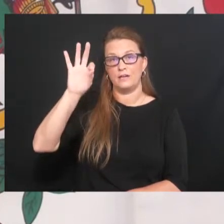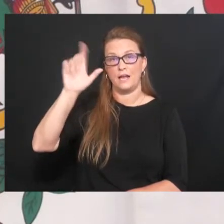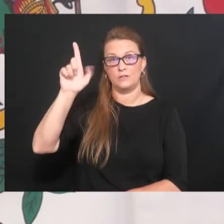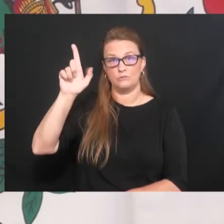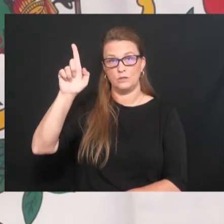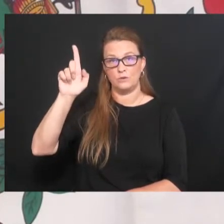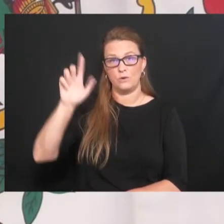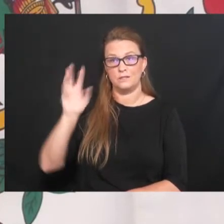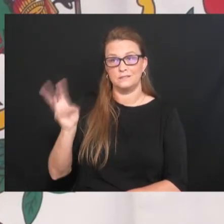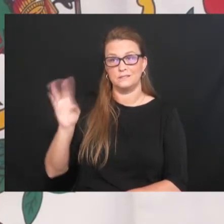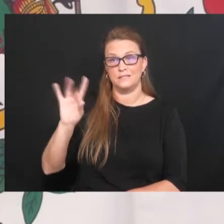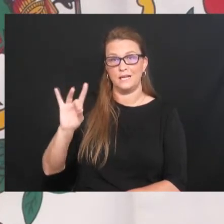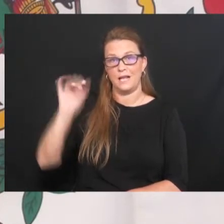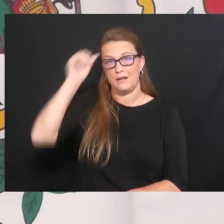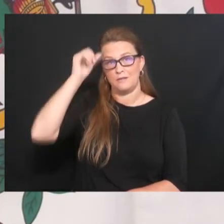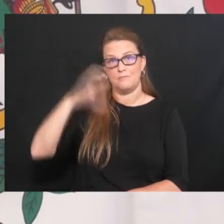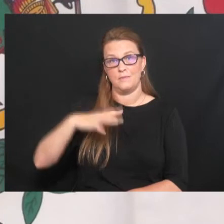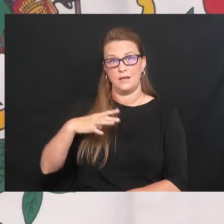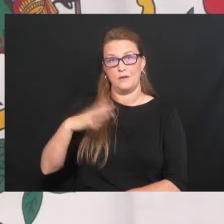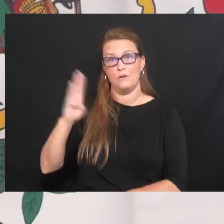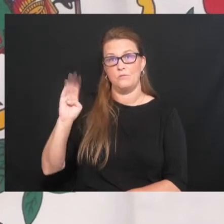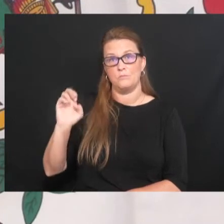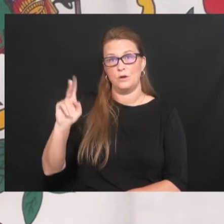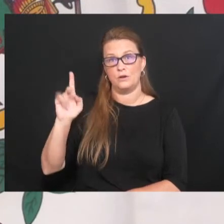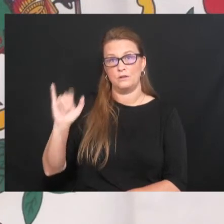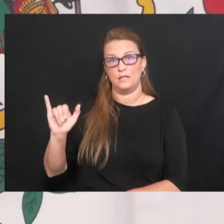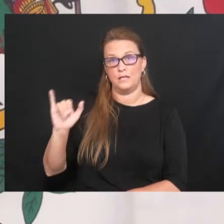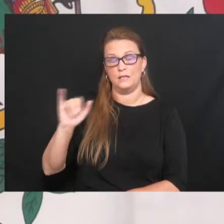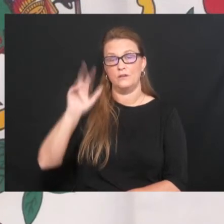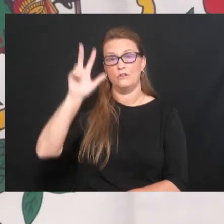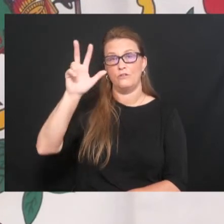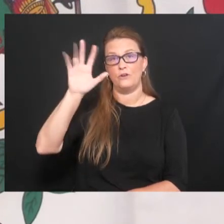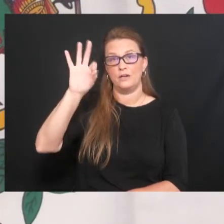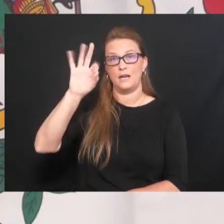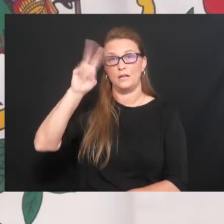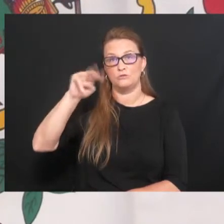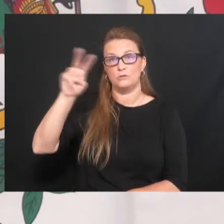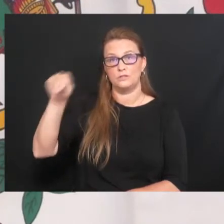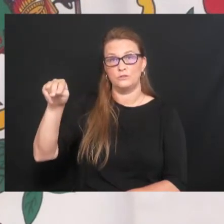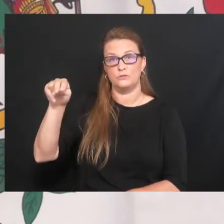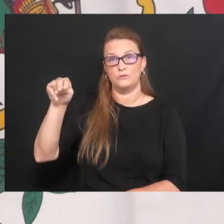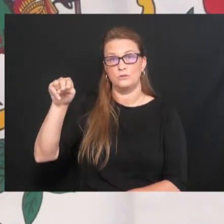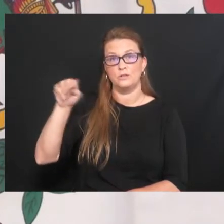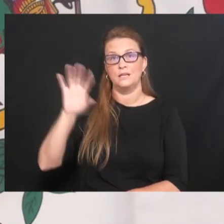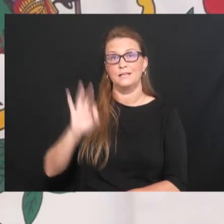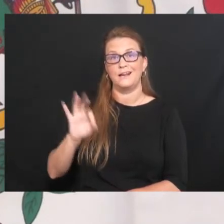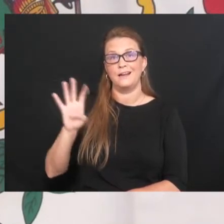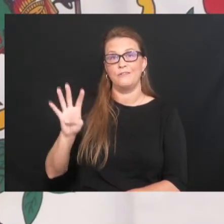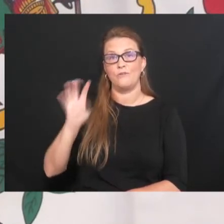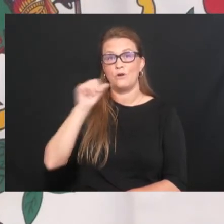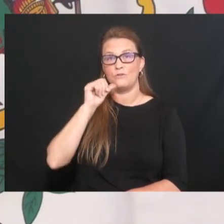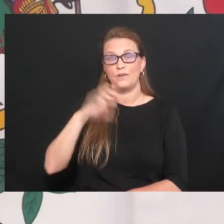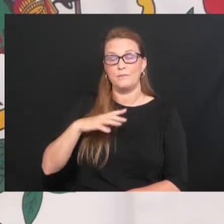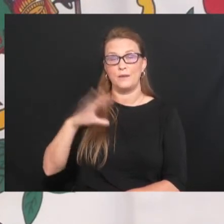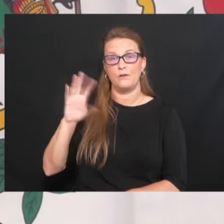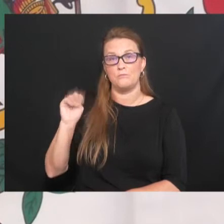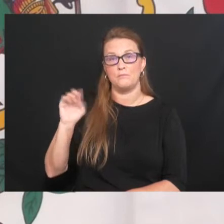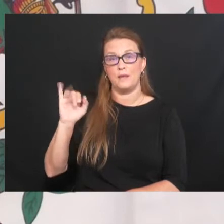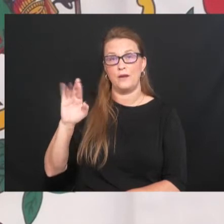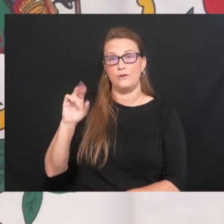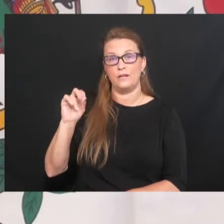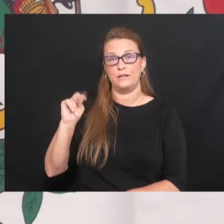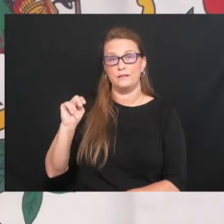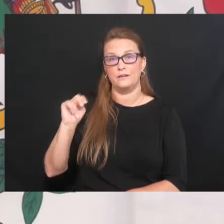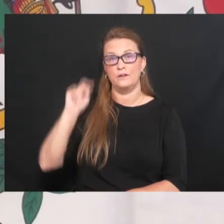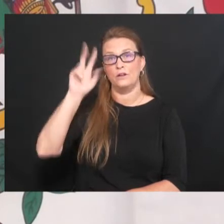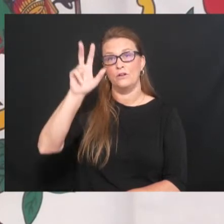death, a 68-year-old male from Berkeley County. The 3,922nd death, a 94-year-old female from Marion County.